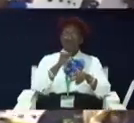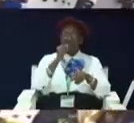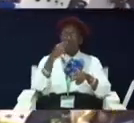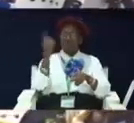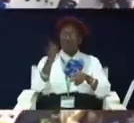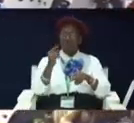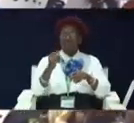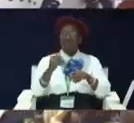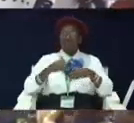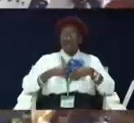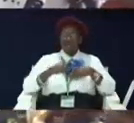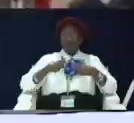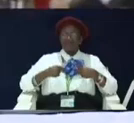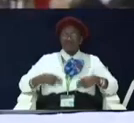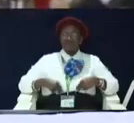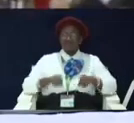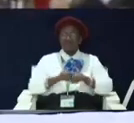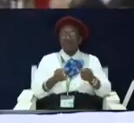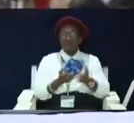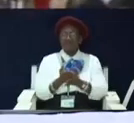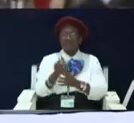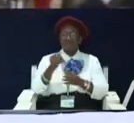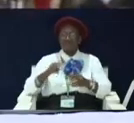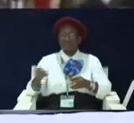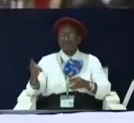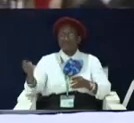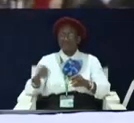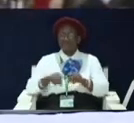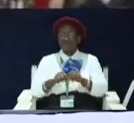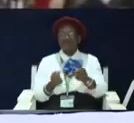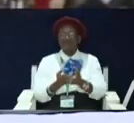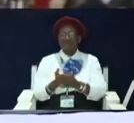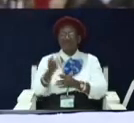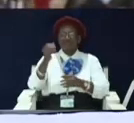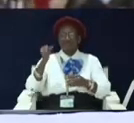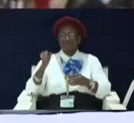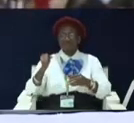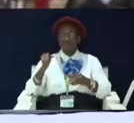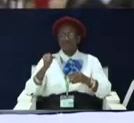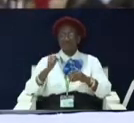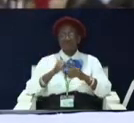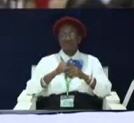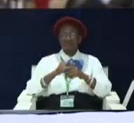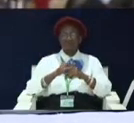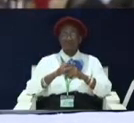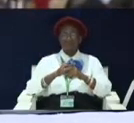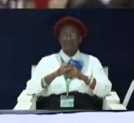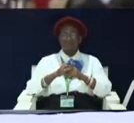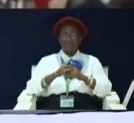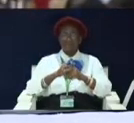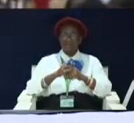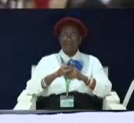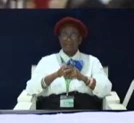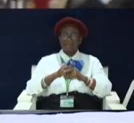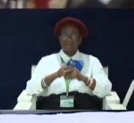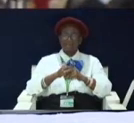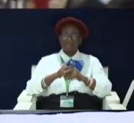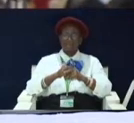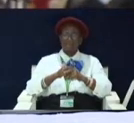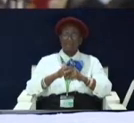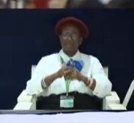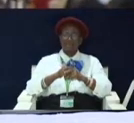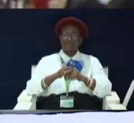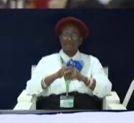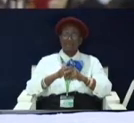physical breakthrough, material breakthrough. Ki se pe ko ni awon aluyo nipa ti ara ati nipa ti oyin nikan